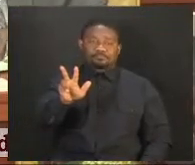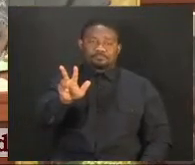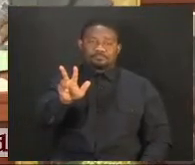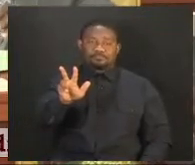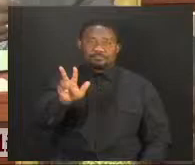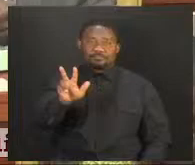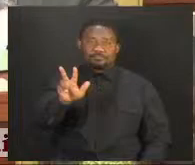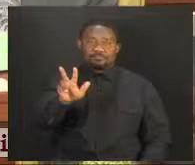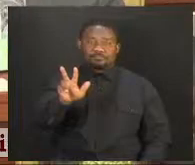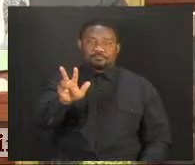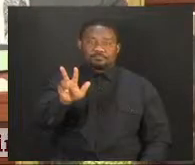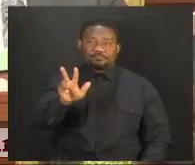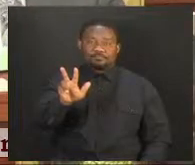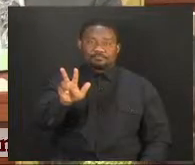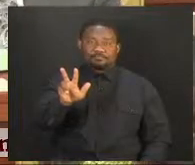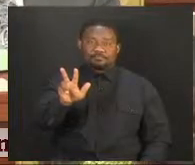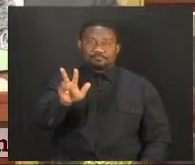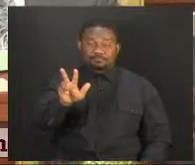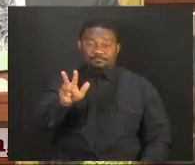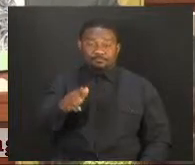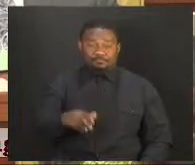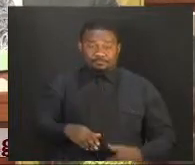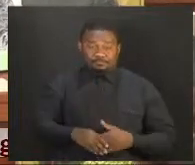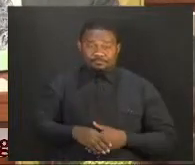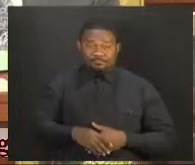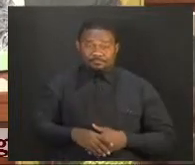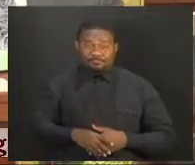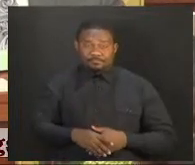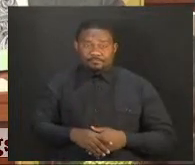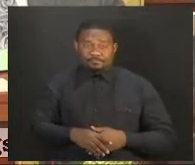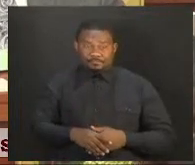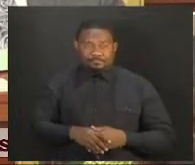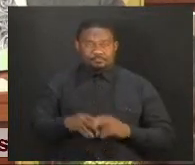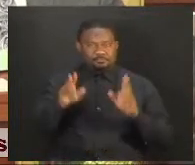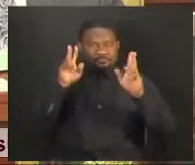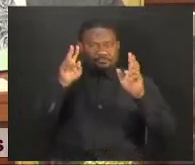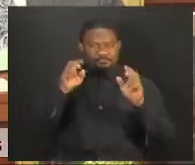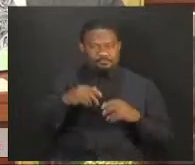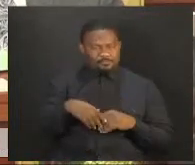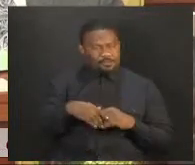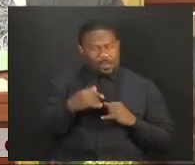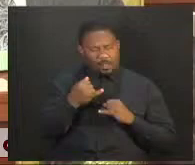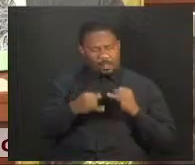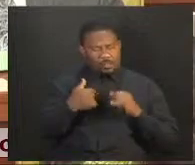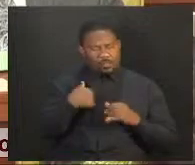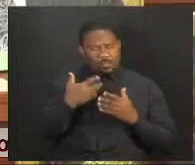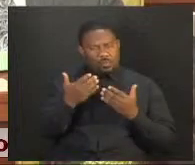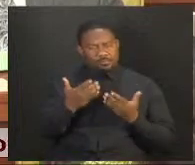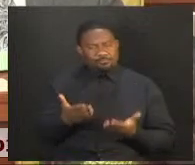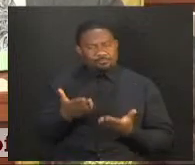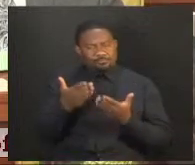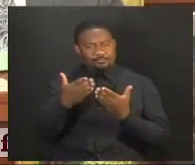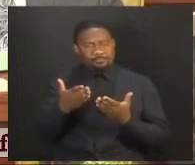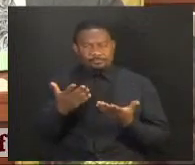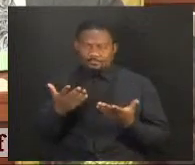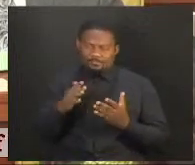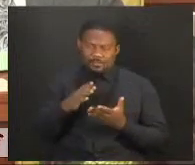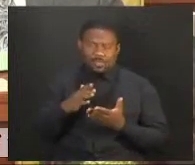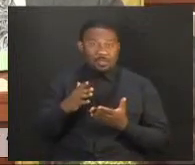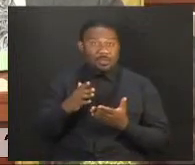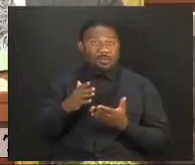We have, Mr. Speaker, lastly, I would want to also suggest that apart from the budgeting offloading of